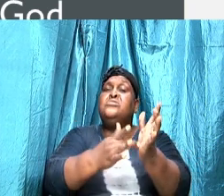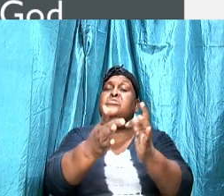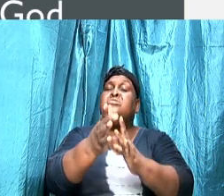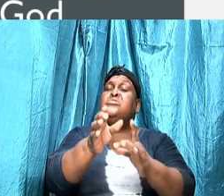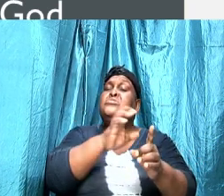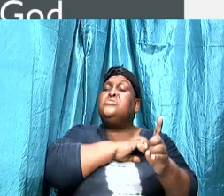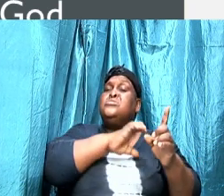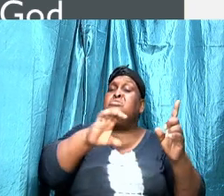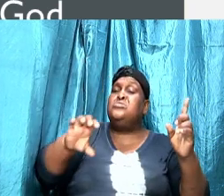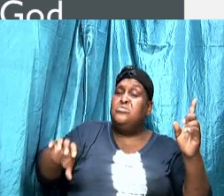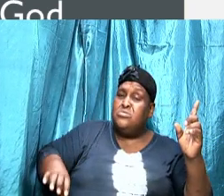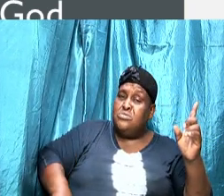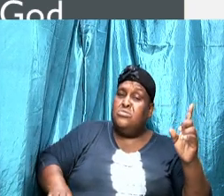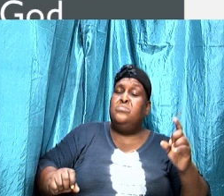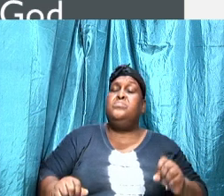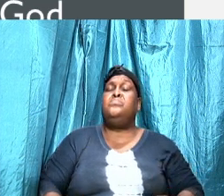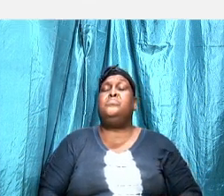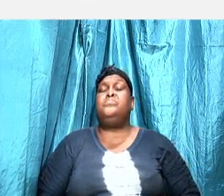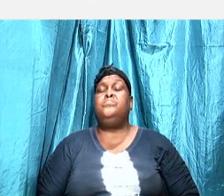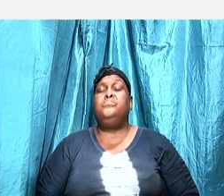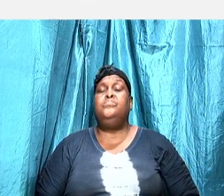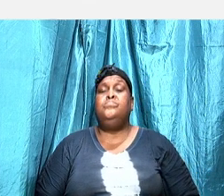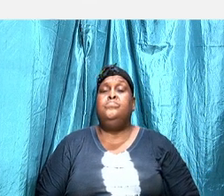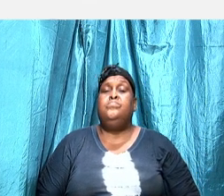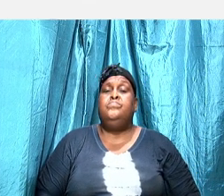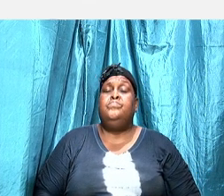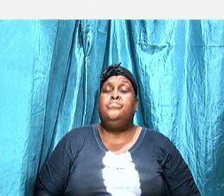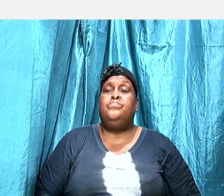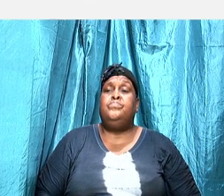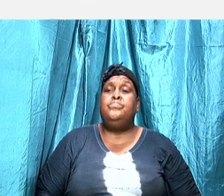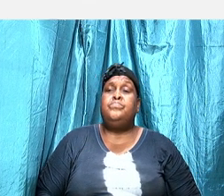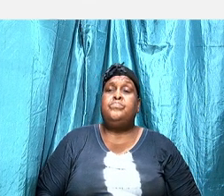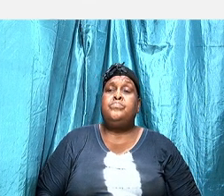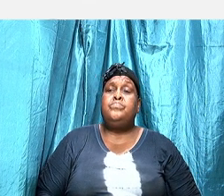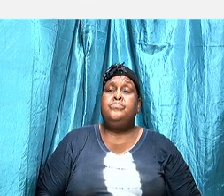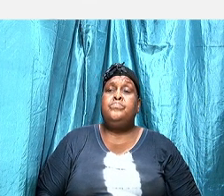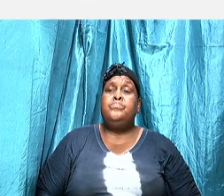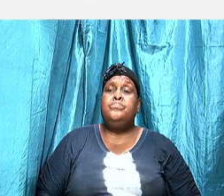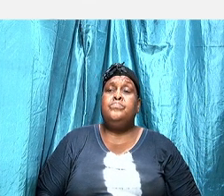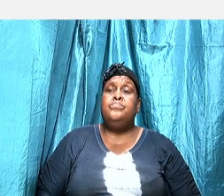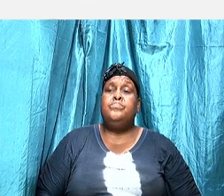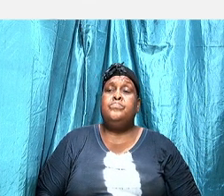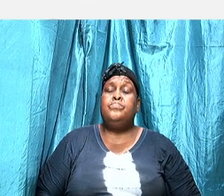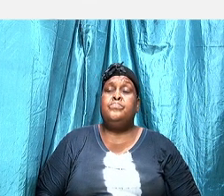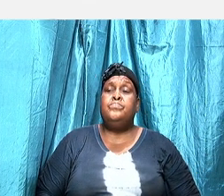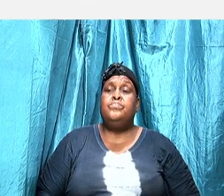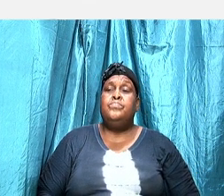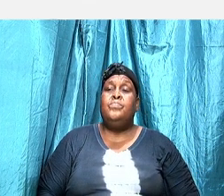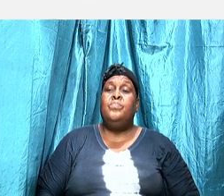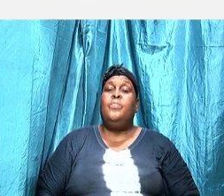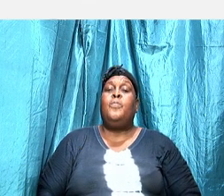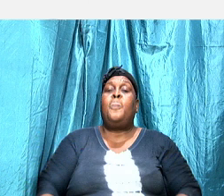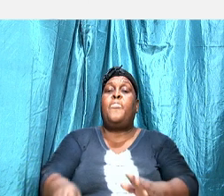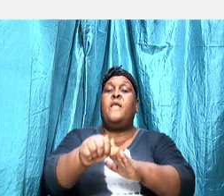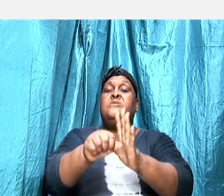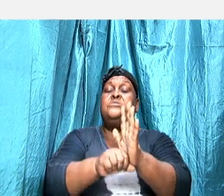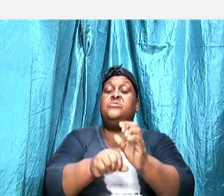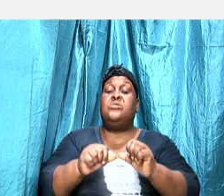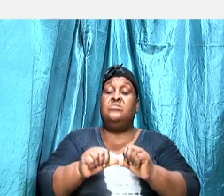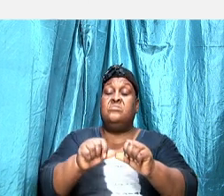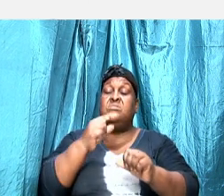to the servant of Jesus Christ. Amen. And so the scripture continued to say